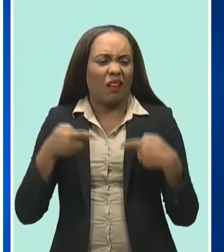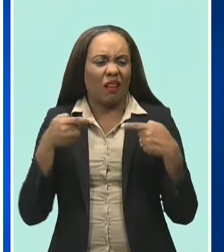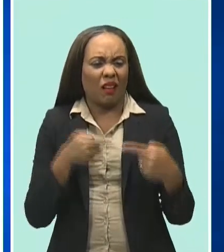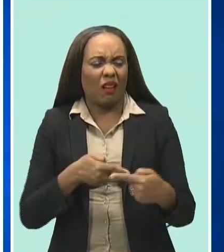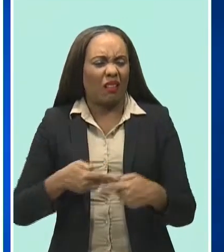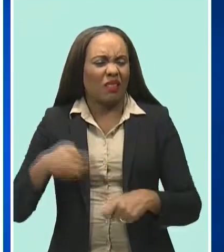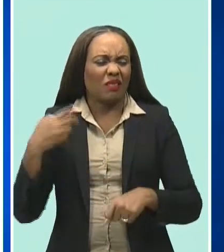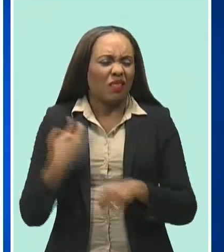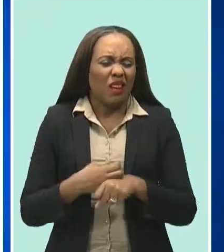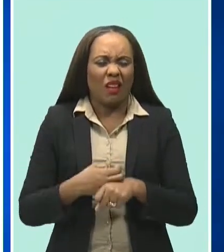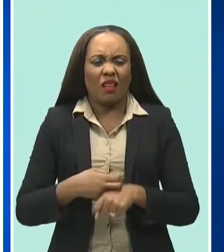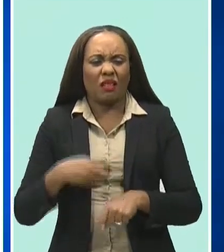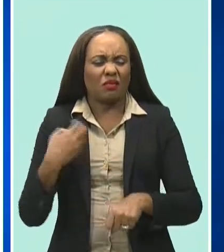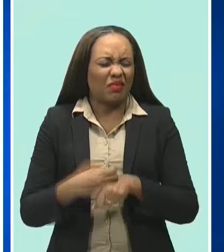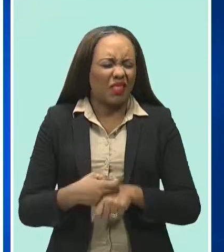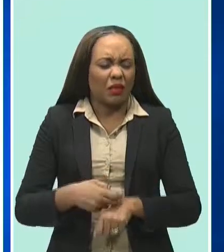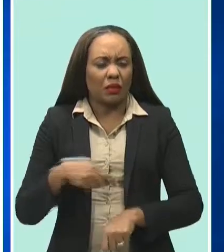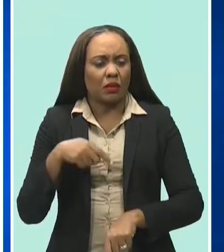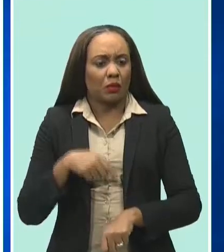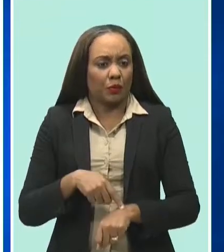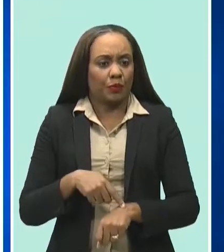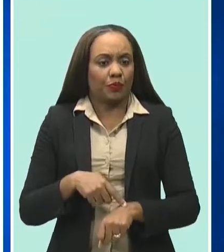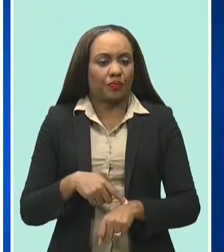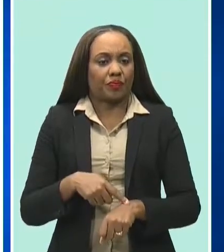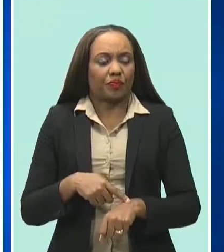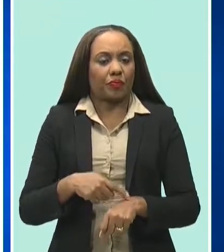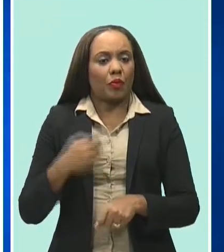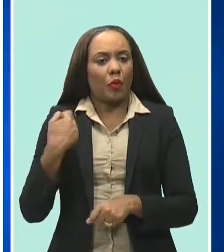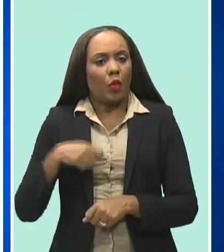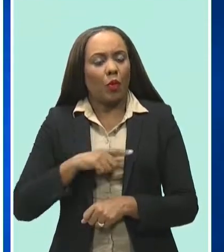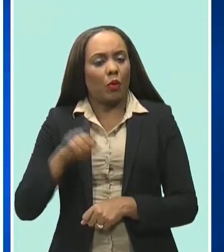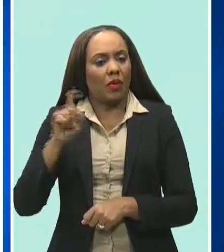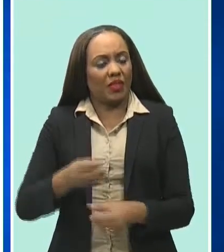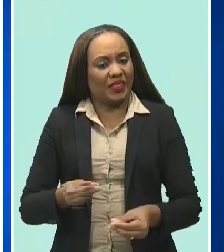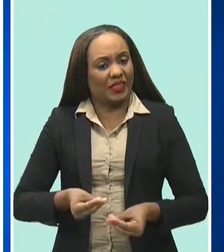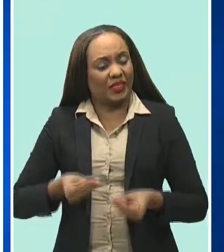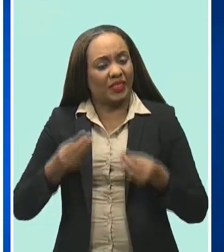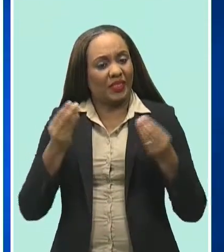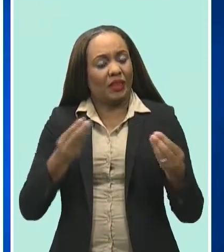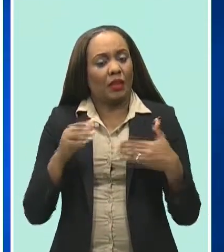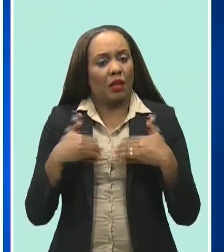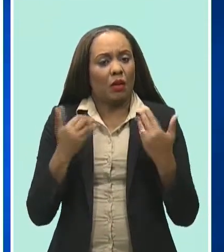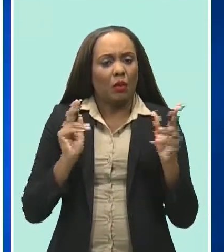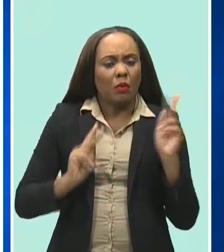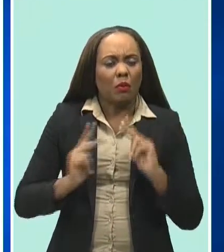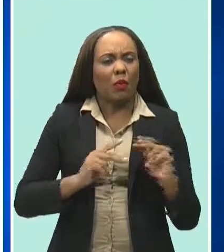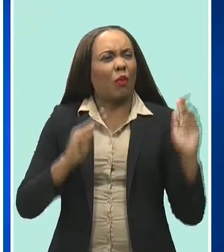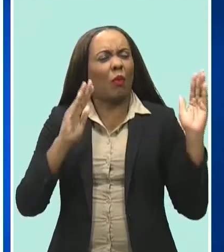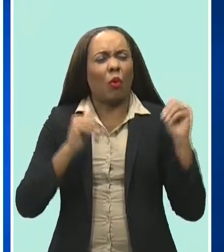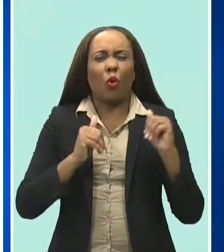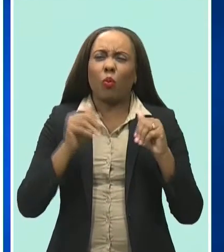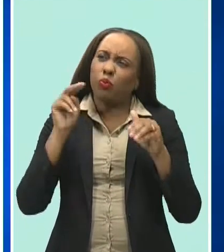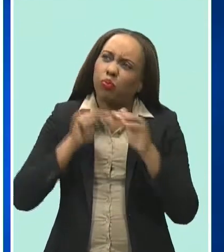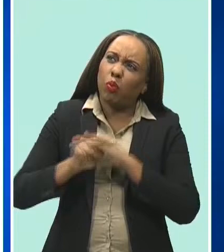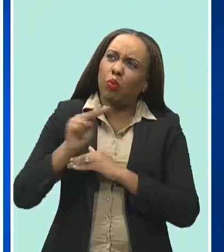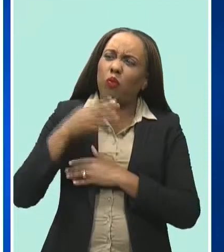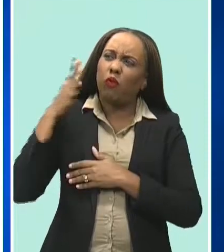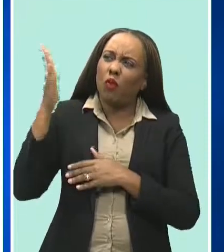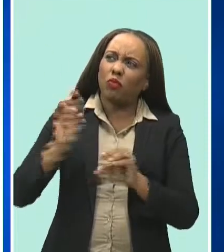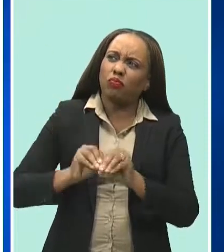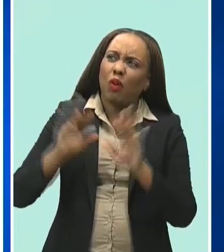to give young people some hope